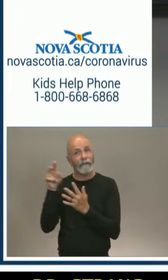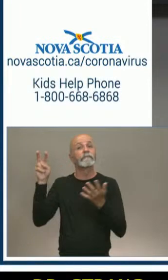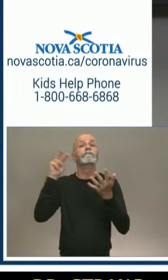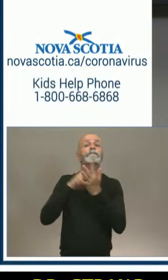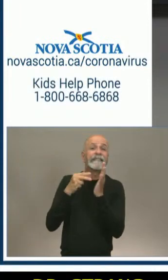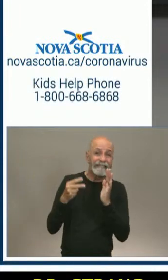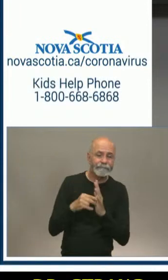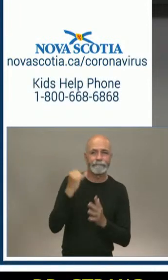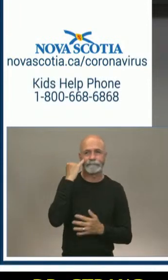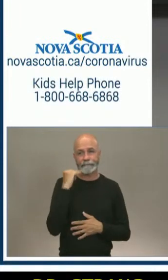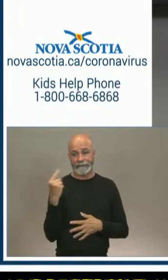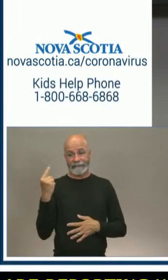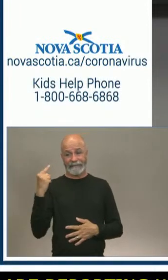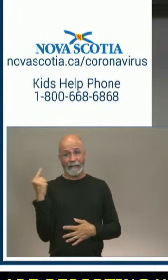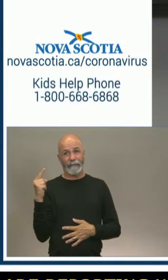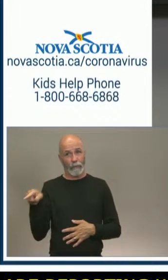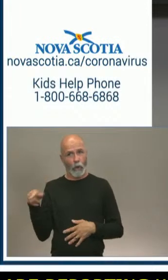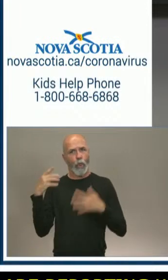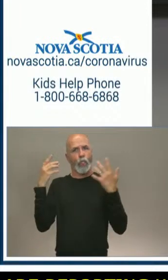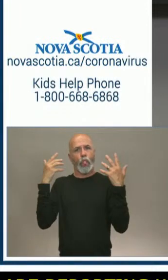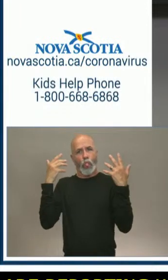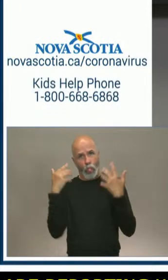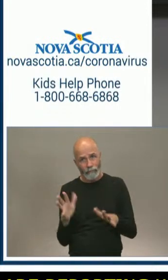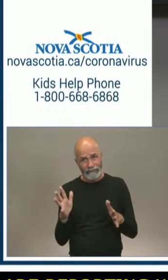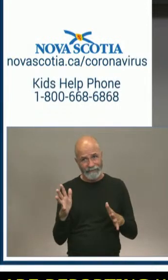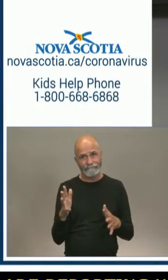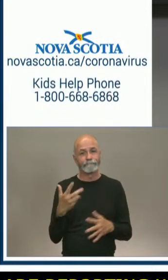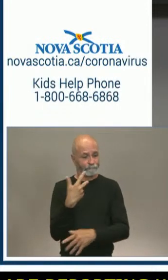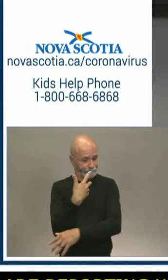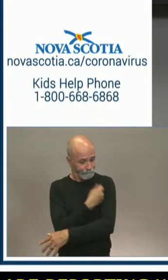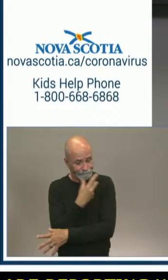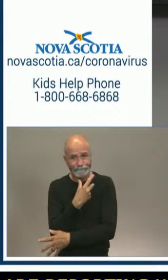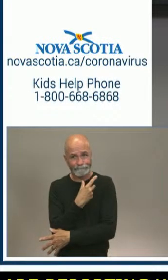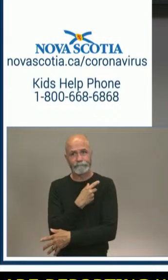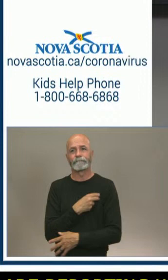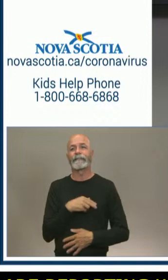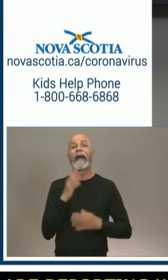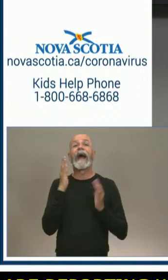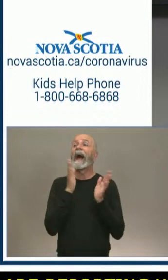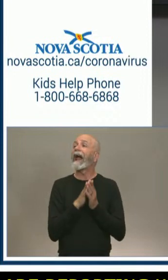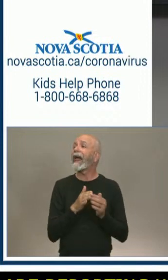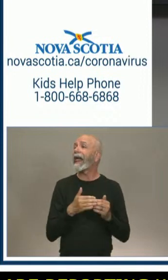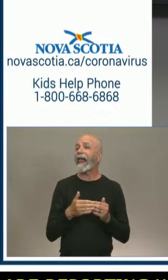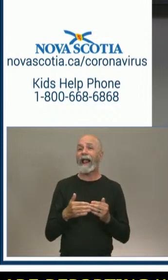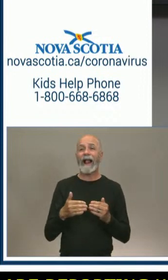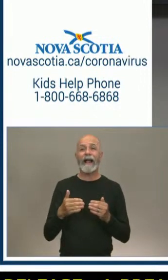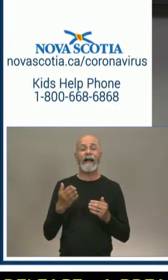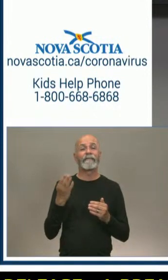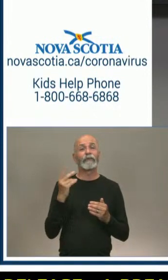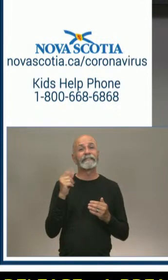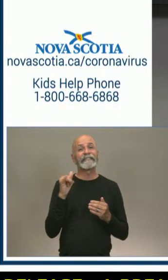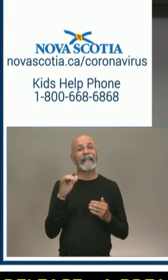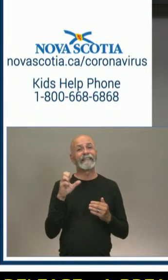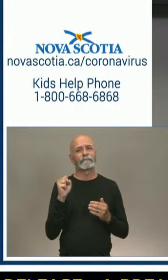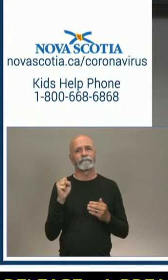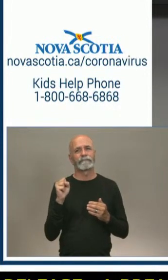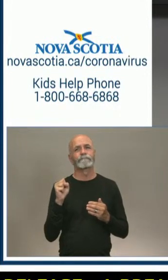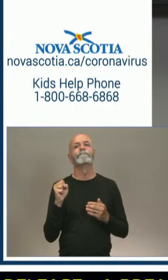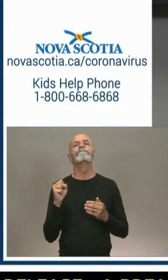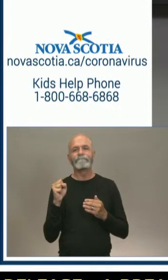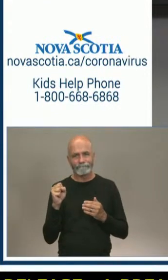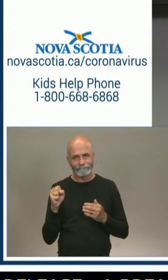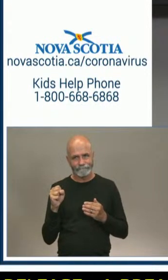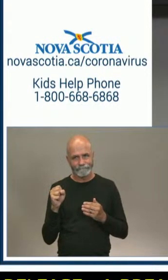least 14 days from the time of receiving their first or their second dose of vaccine. Because we know, so let's take